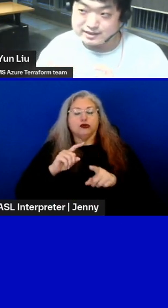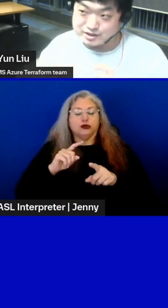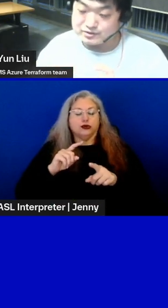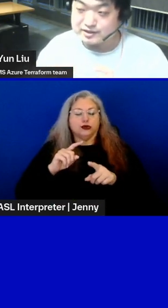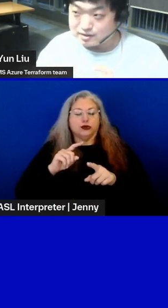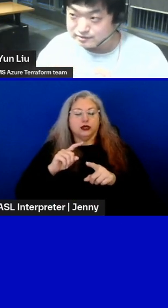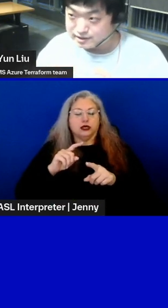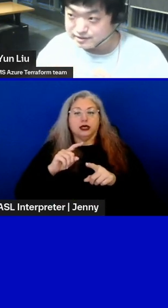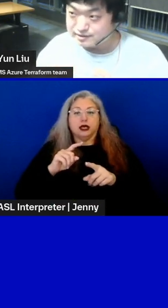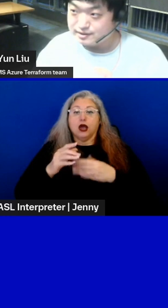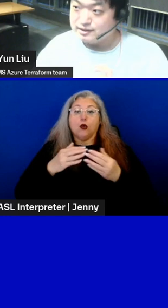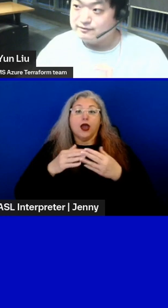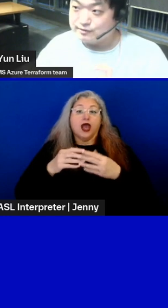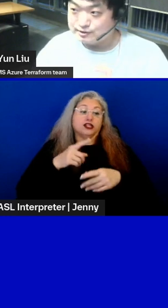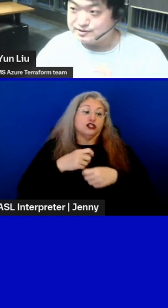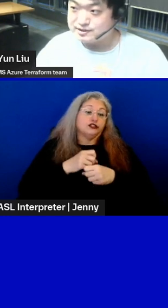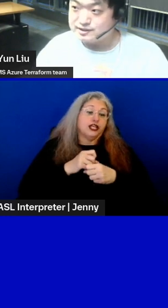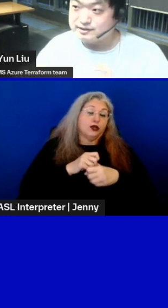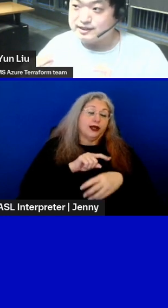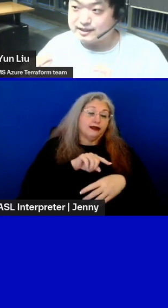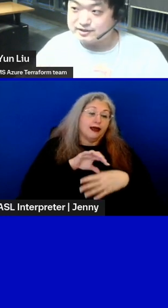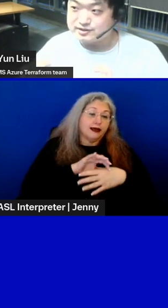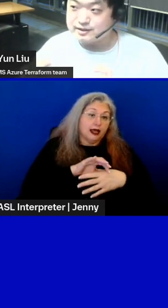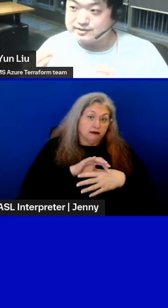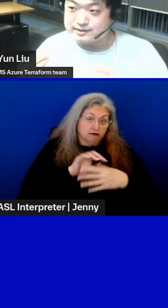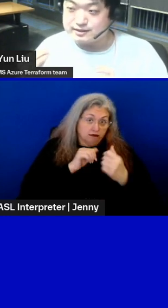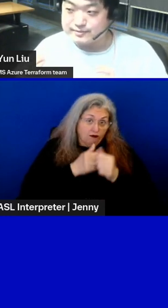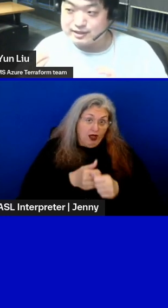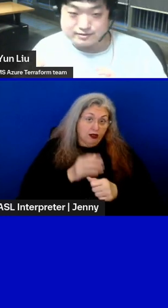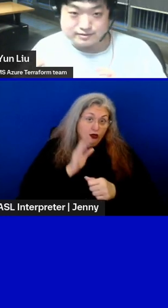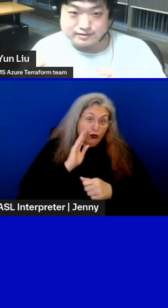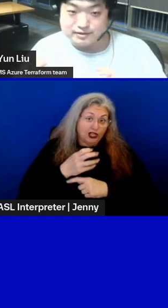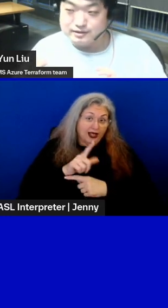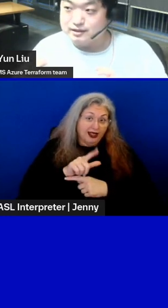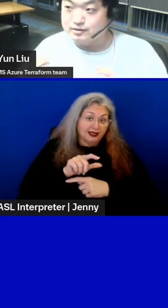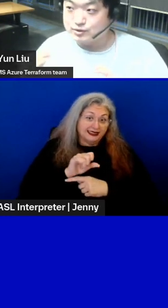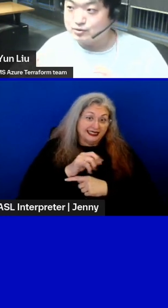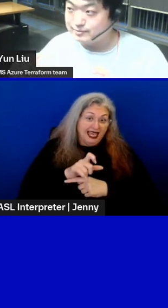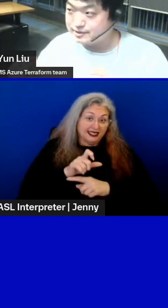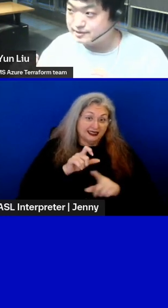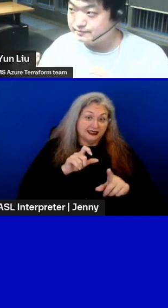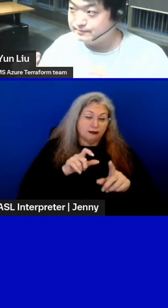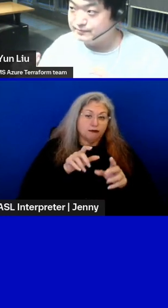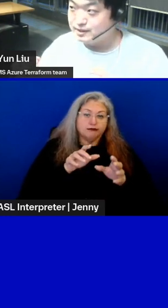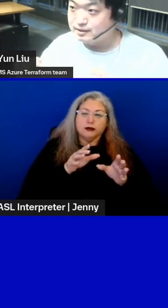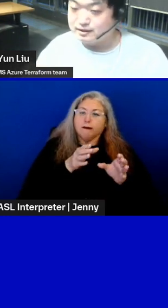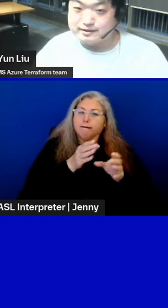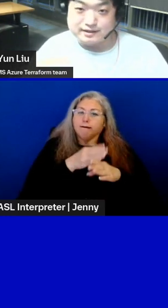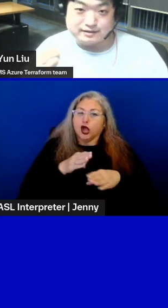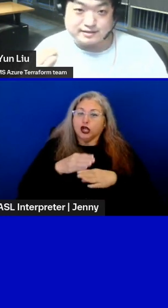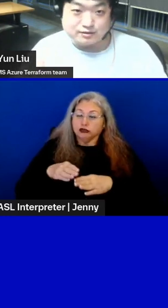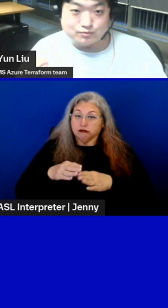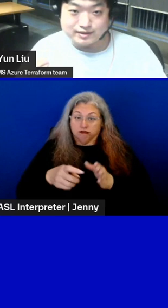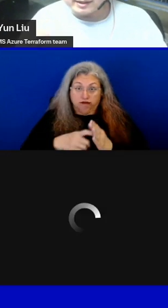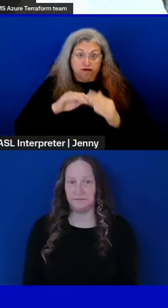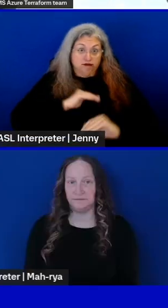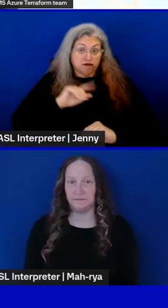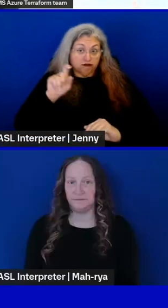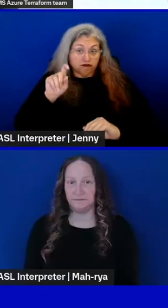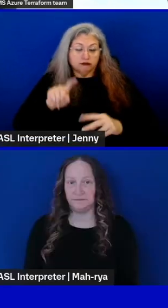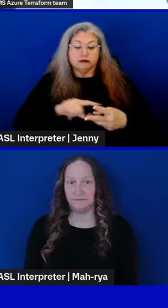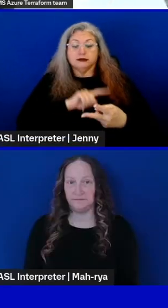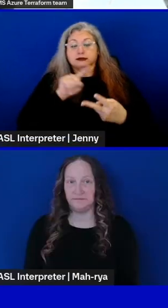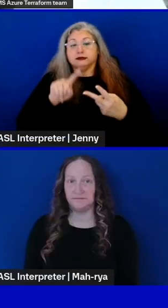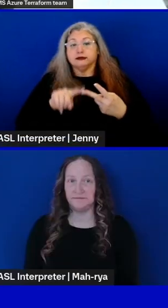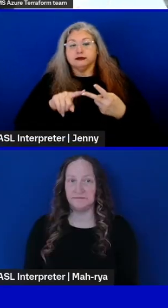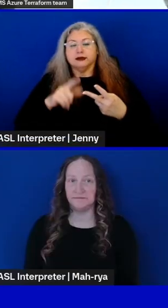whether the generated content follows the HCL syntax parser requirements. The second one is because